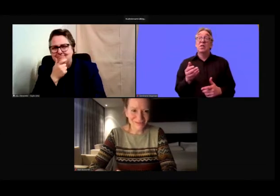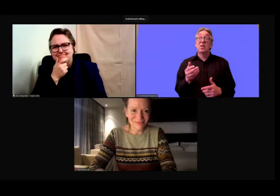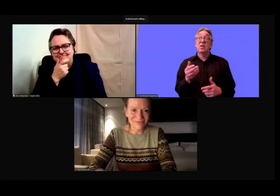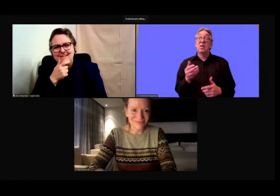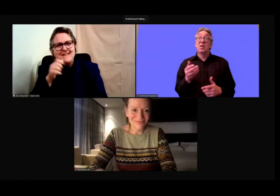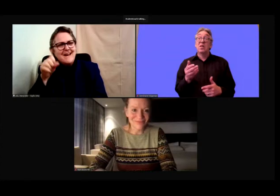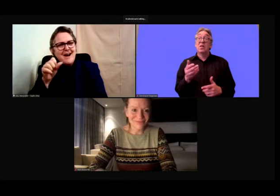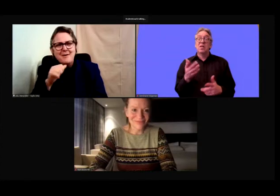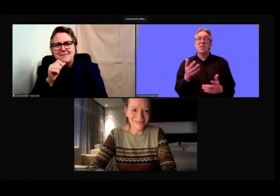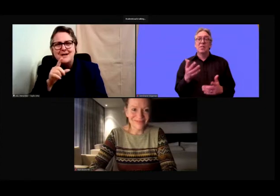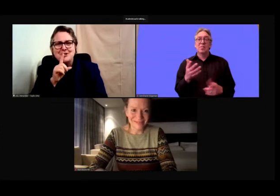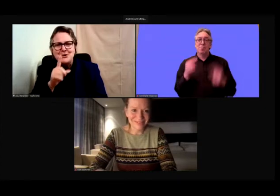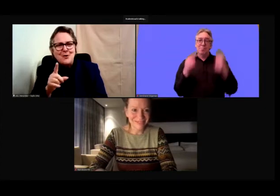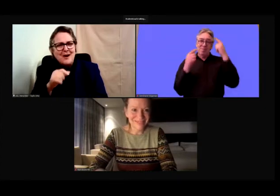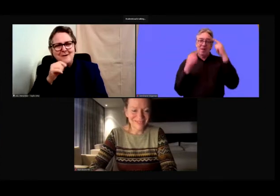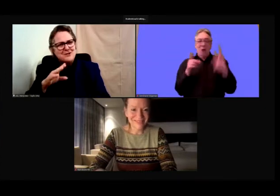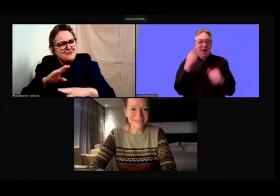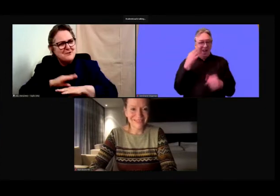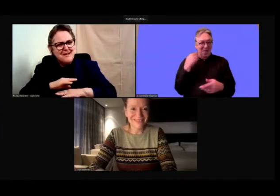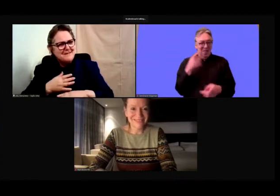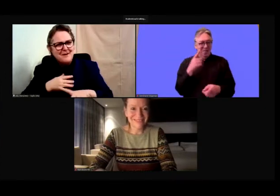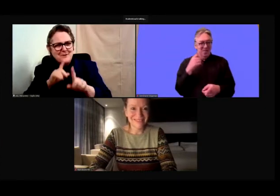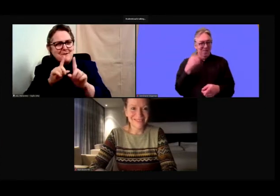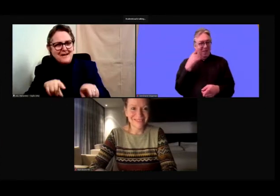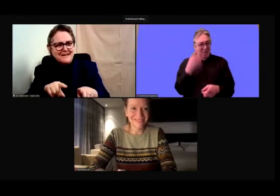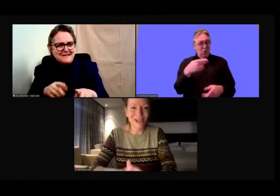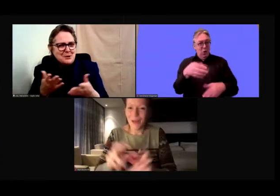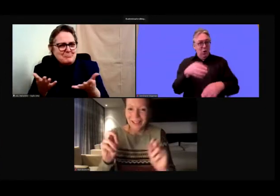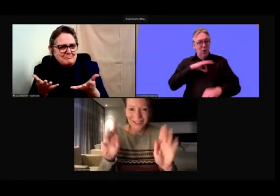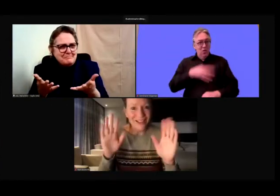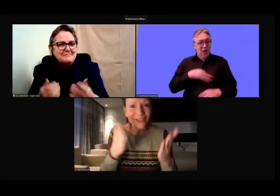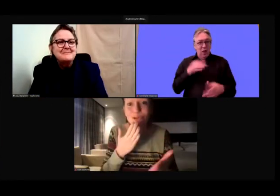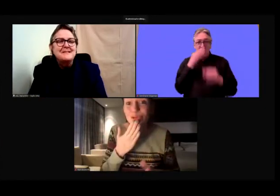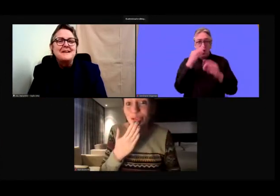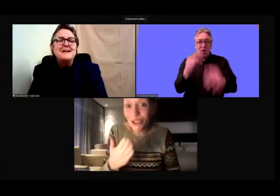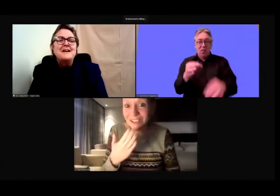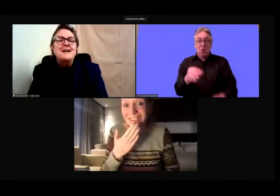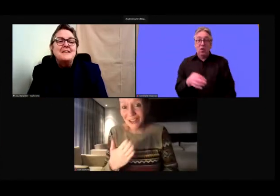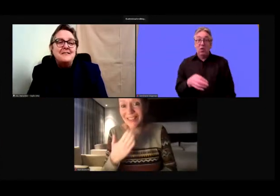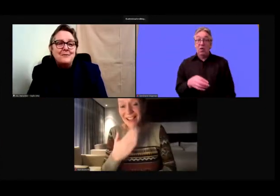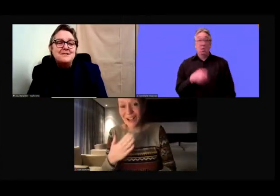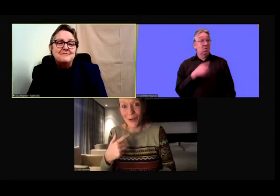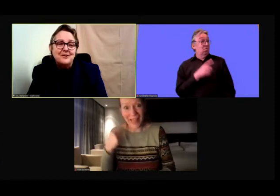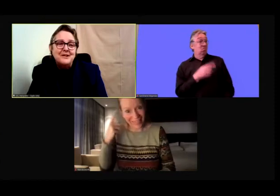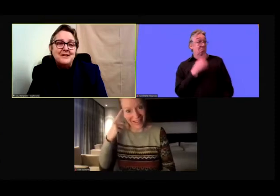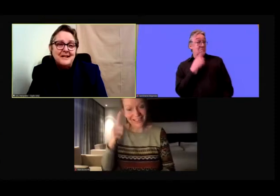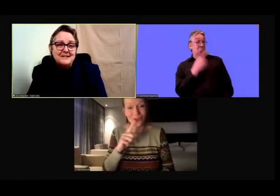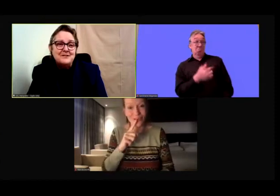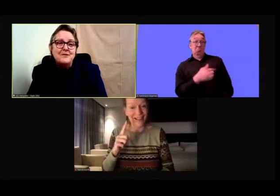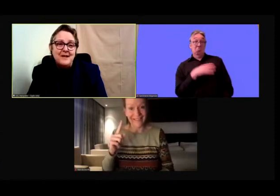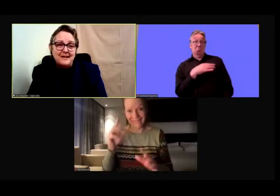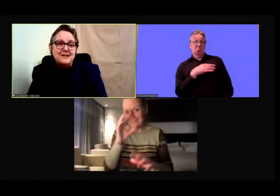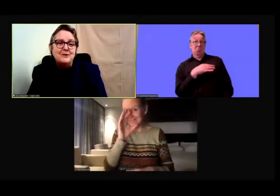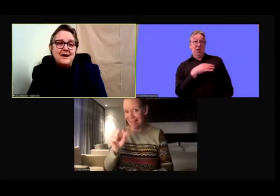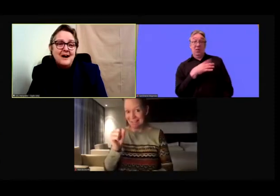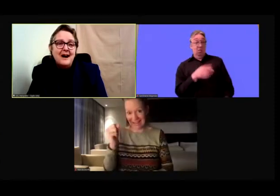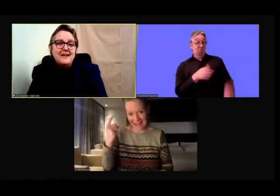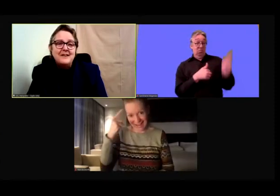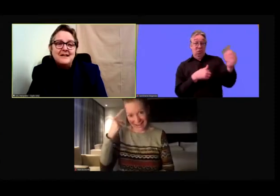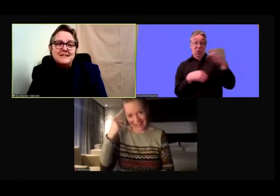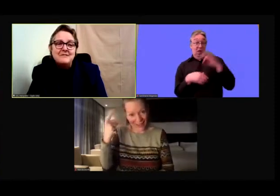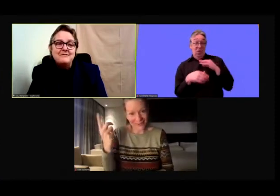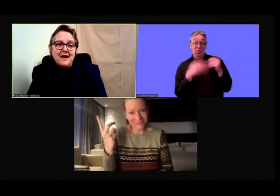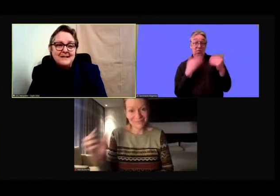I'm not so sure if you're satisfied with that. But Are you satisfied? That was a very good answer. Thank